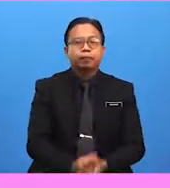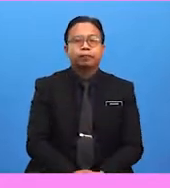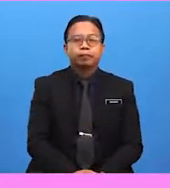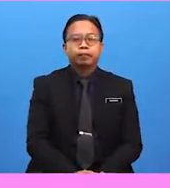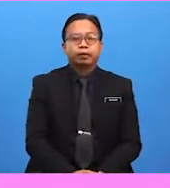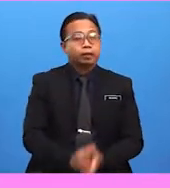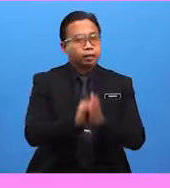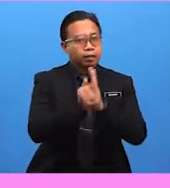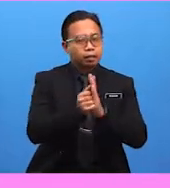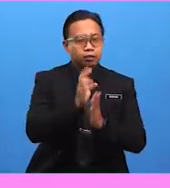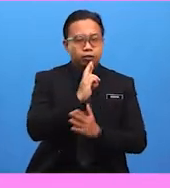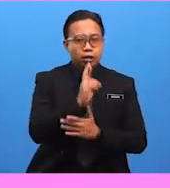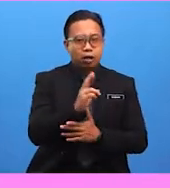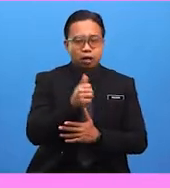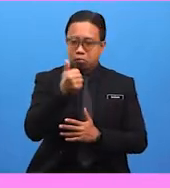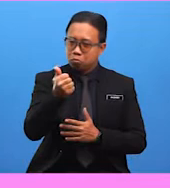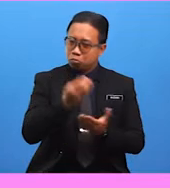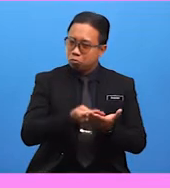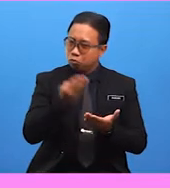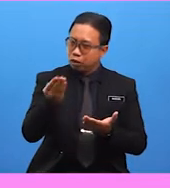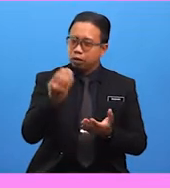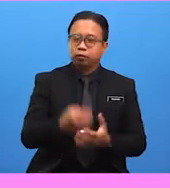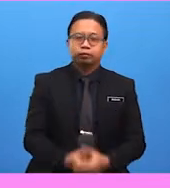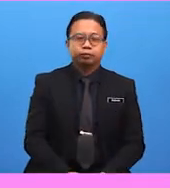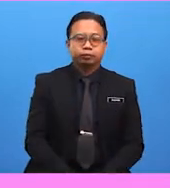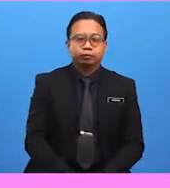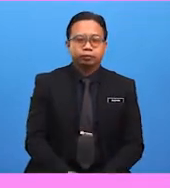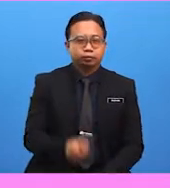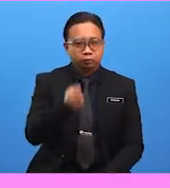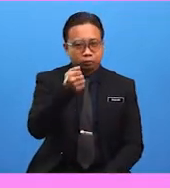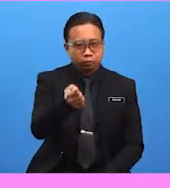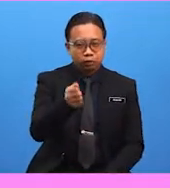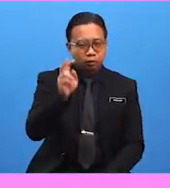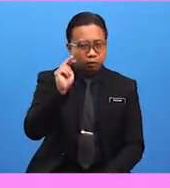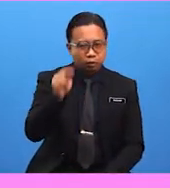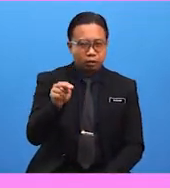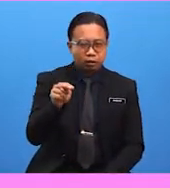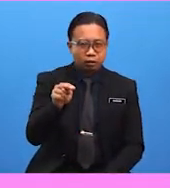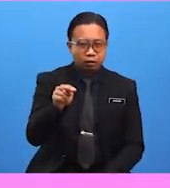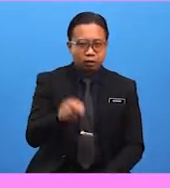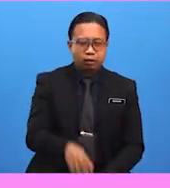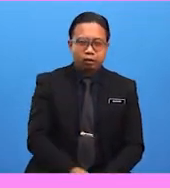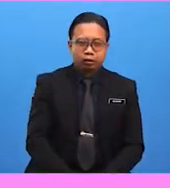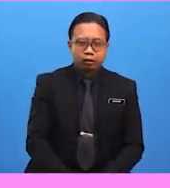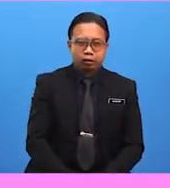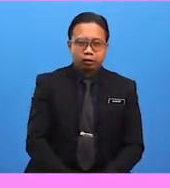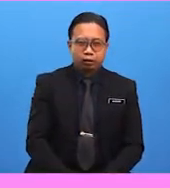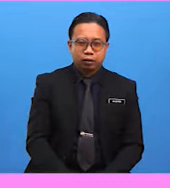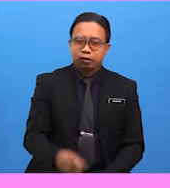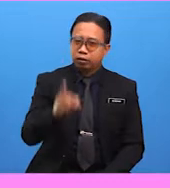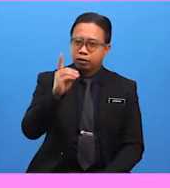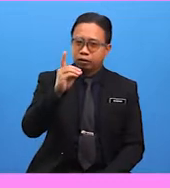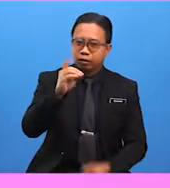are well-paid professionals, and you need at least a bachelor's